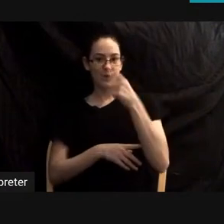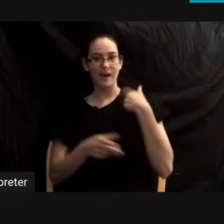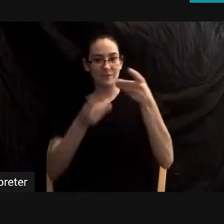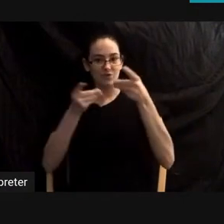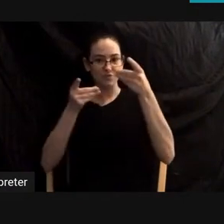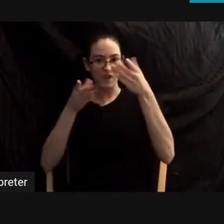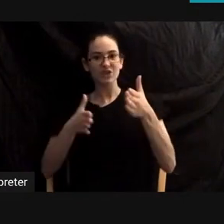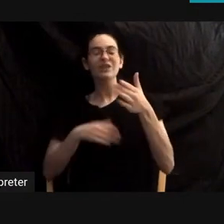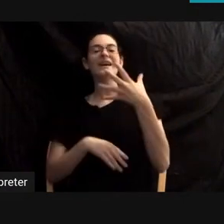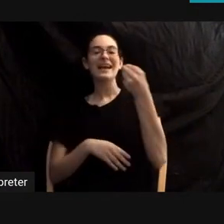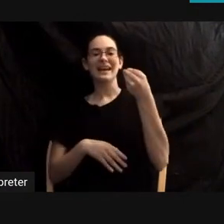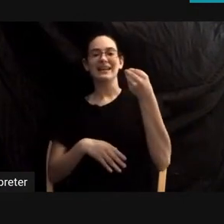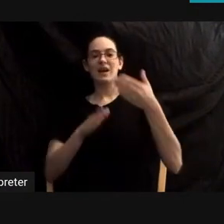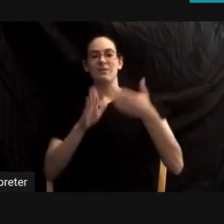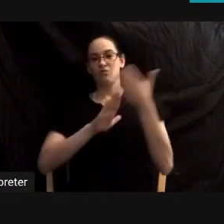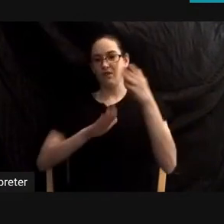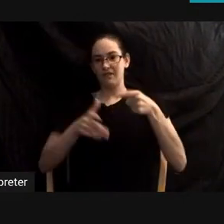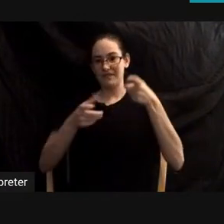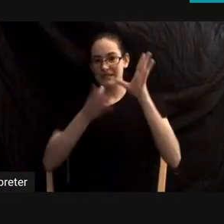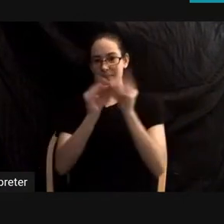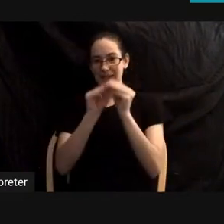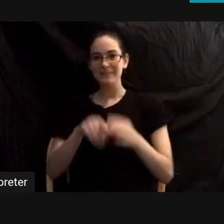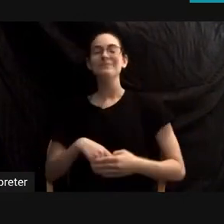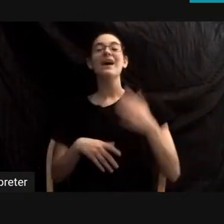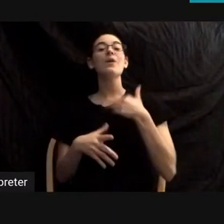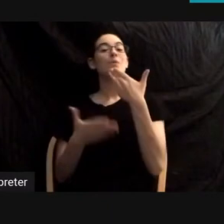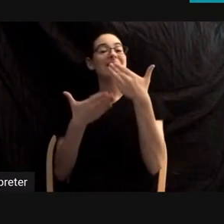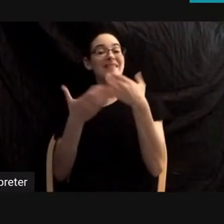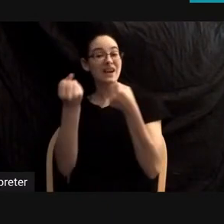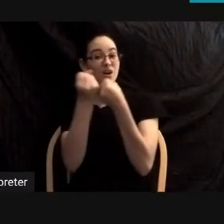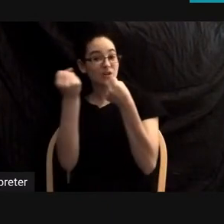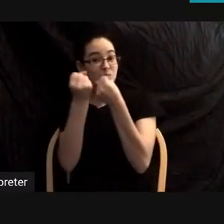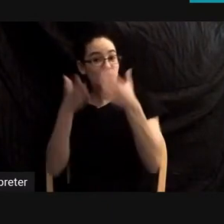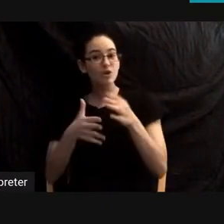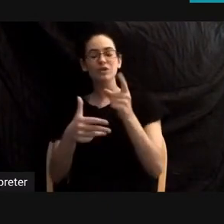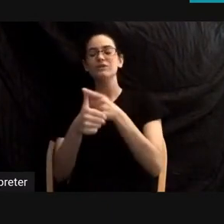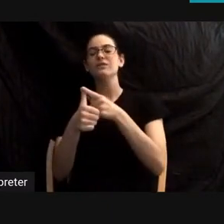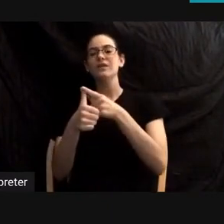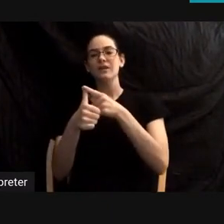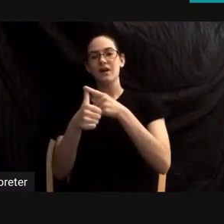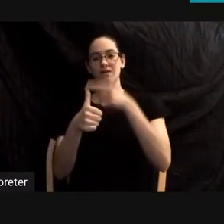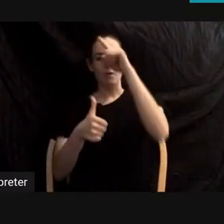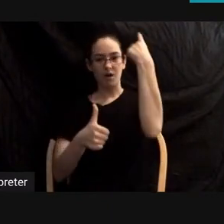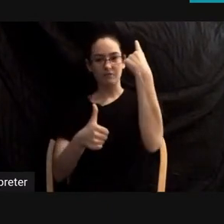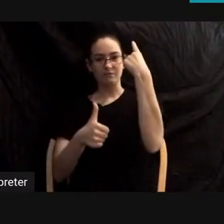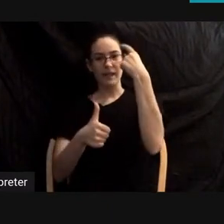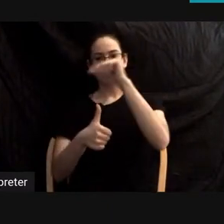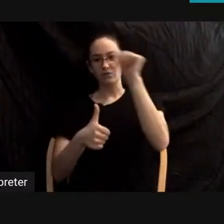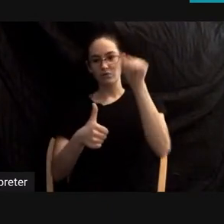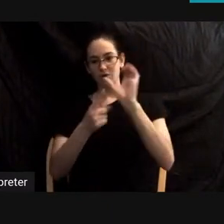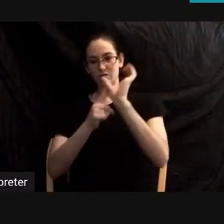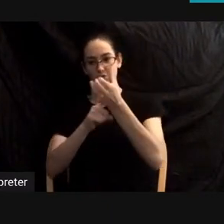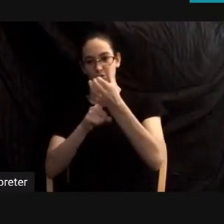festival. I'd like to start by thanking our wonderful sponsor, Six Square, Austin's Black Cultural District, for helping us make